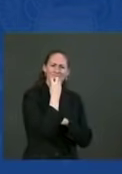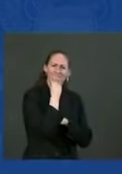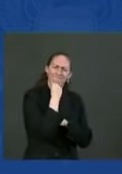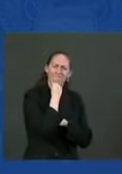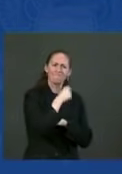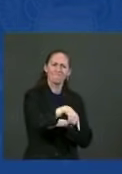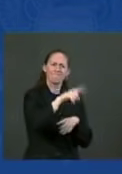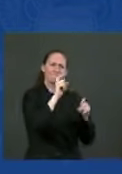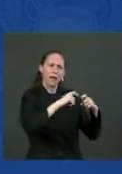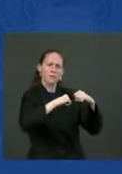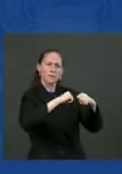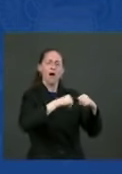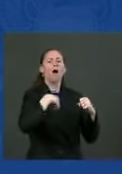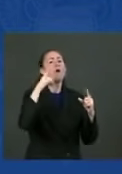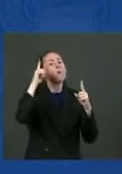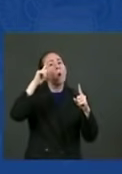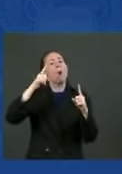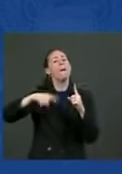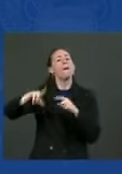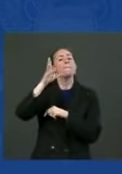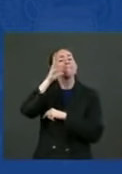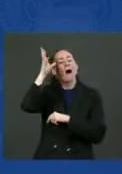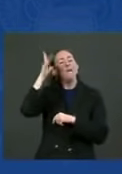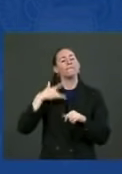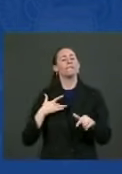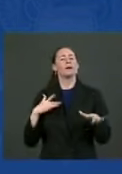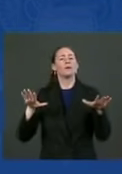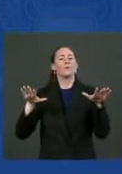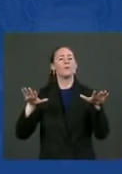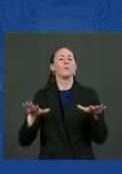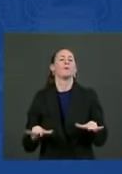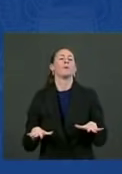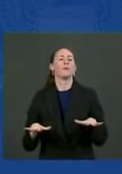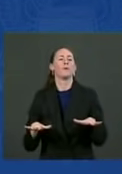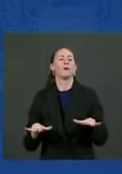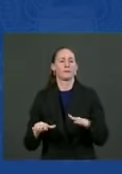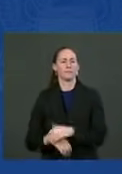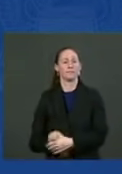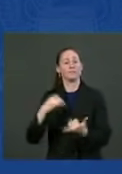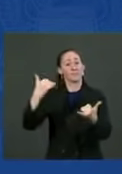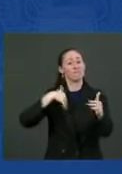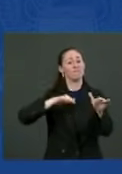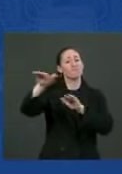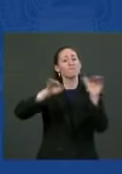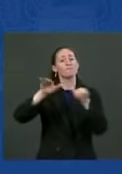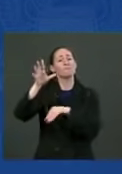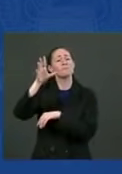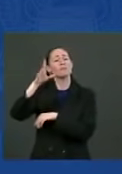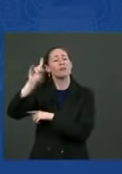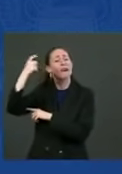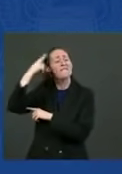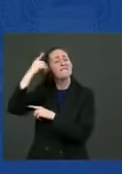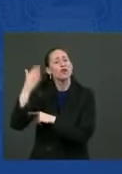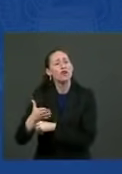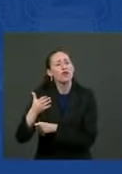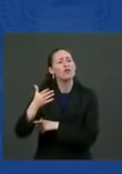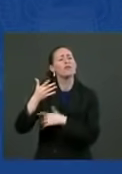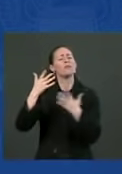comfort. And tonight, I'm calling on all governors to require vaccination for all teachers and